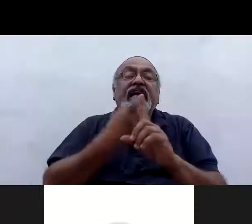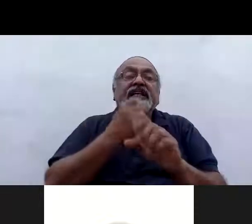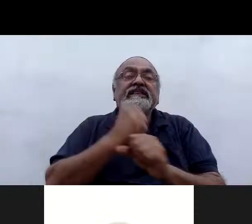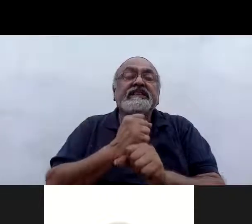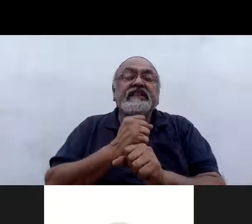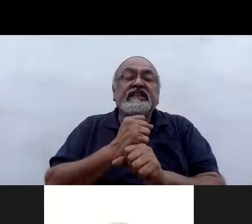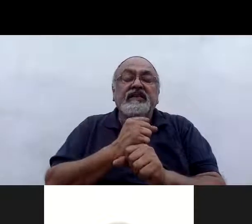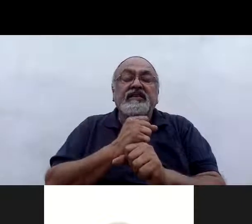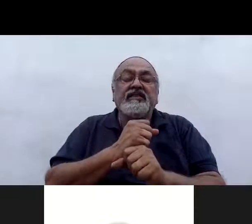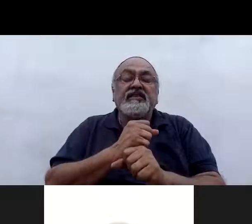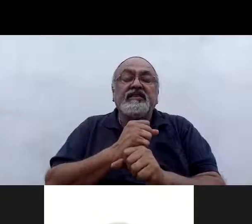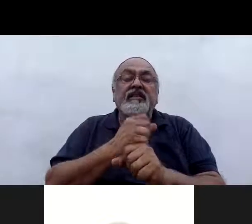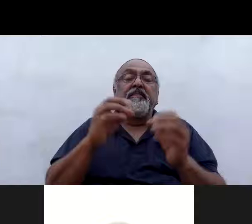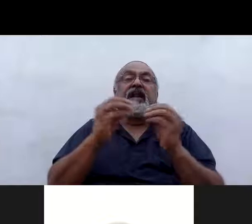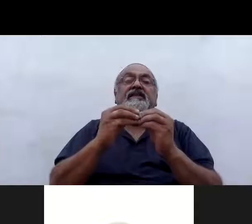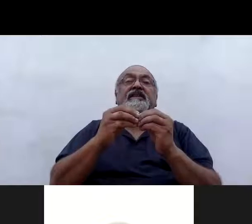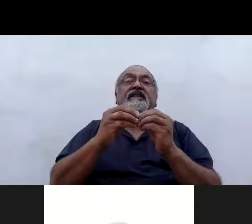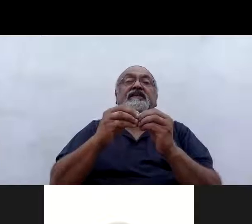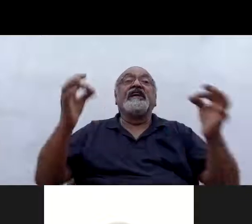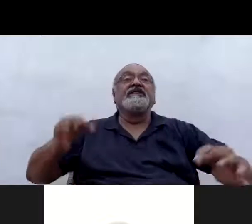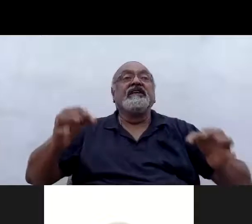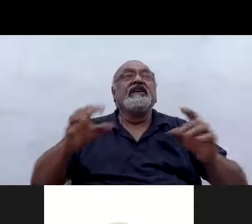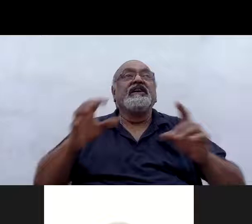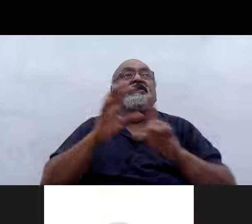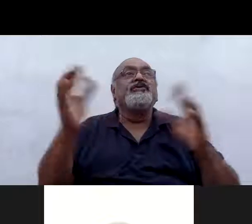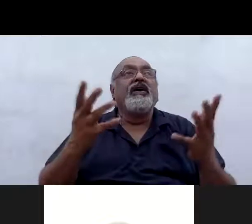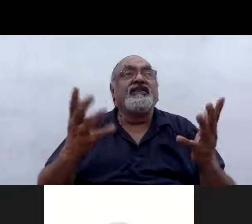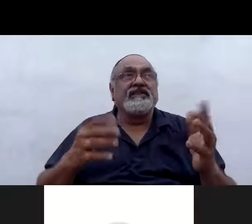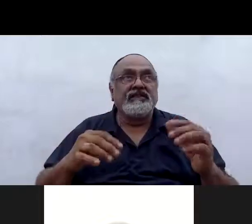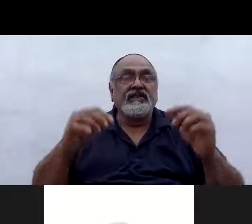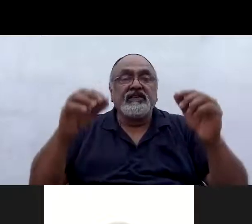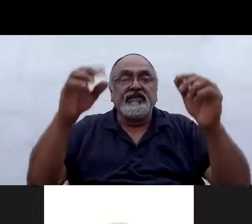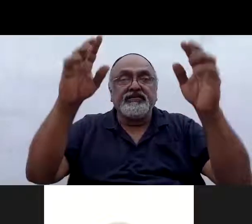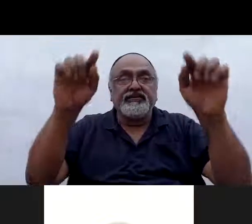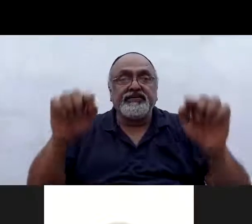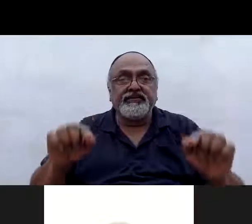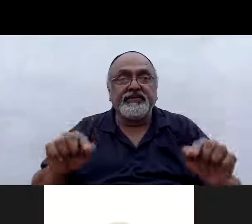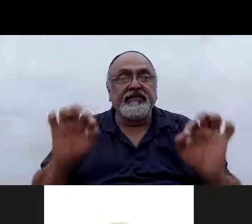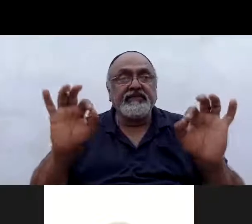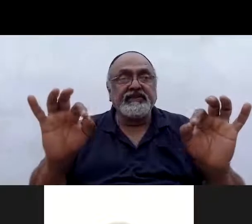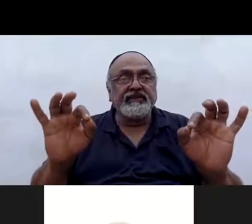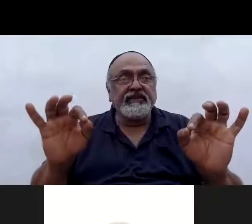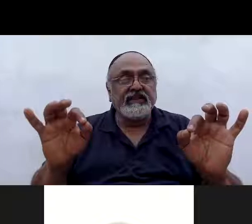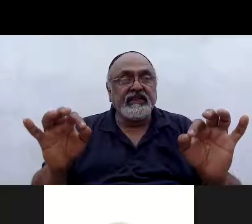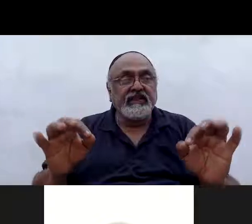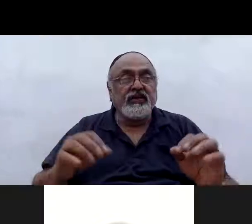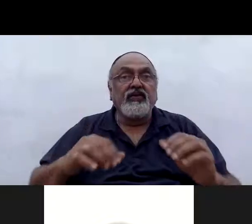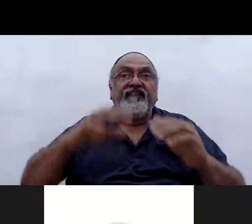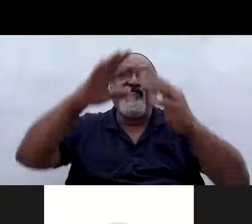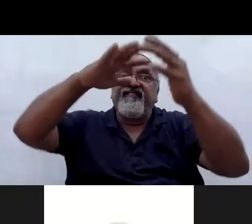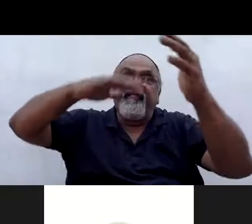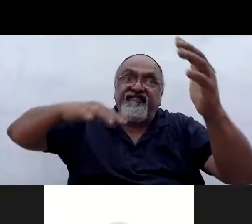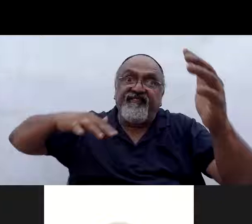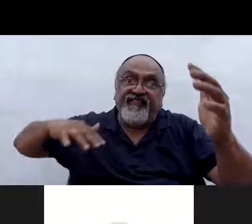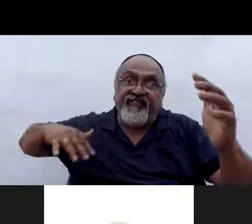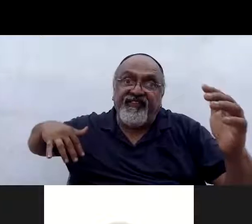will directly take you to the first paragraph. You need not, as we scrolled through the entire like all